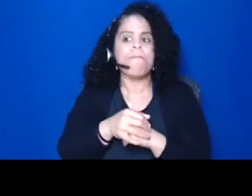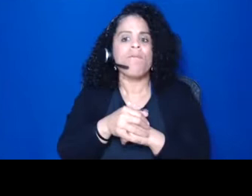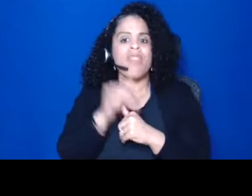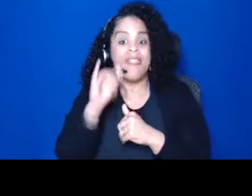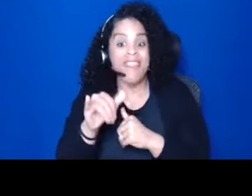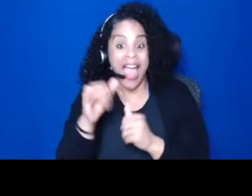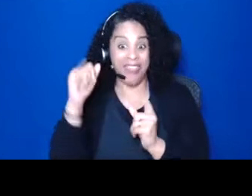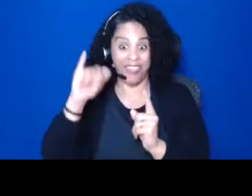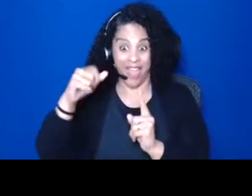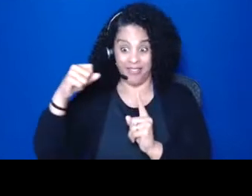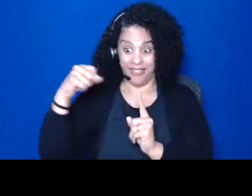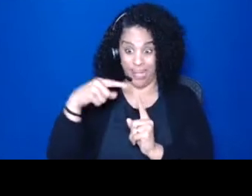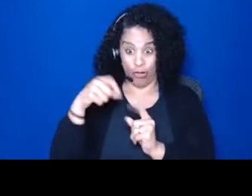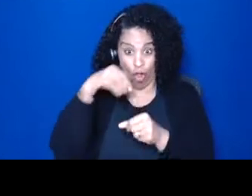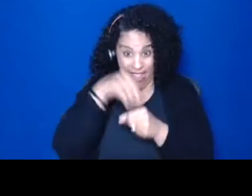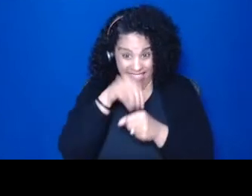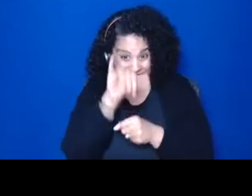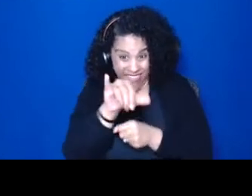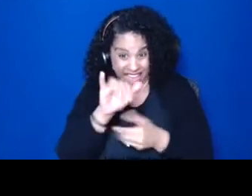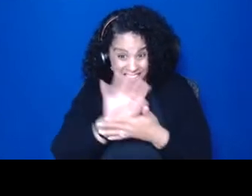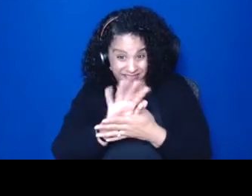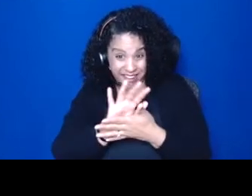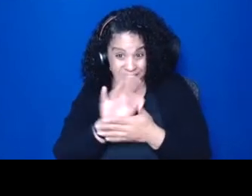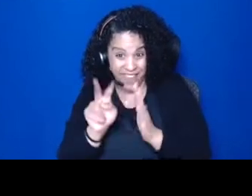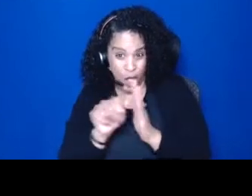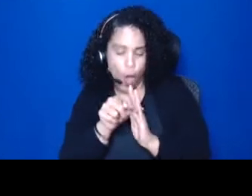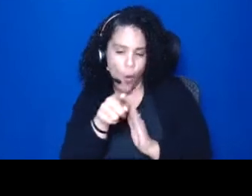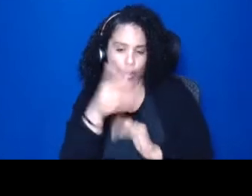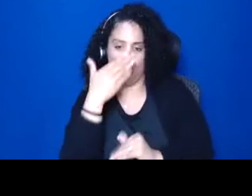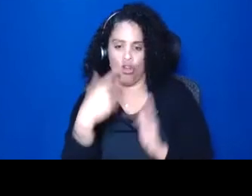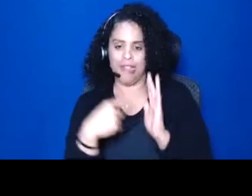signal that is in this video is a pretty good example of